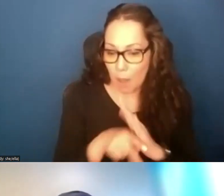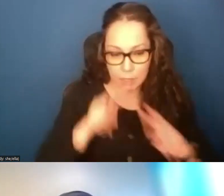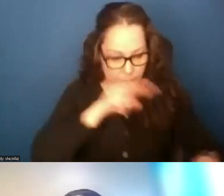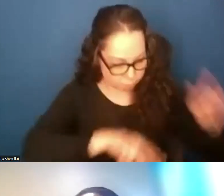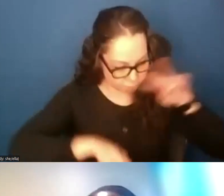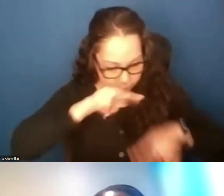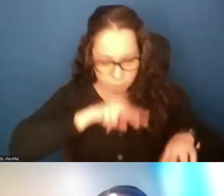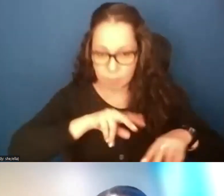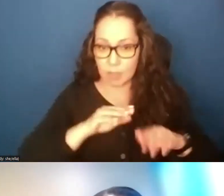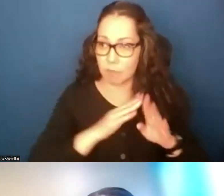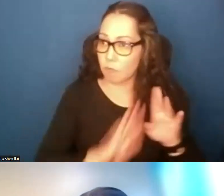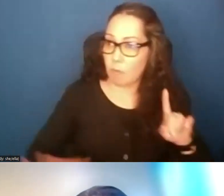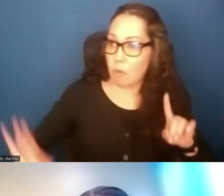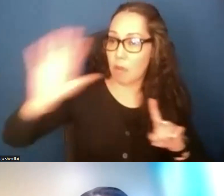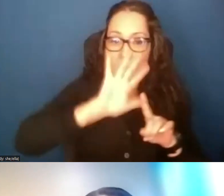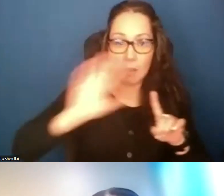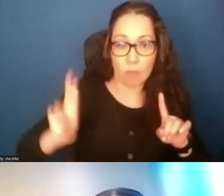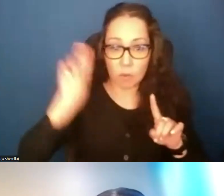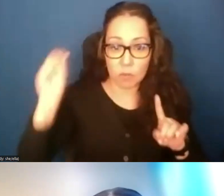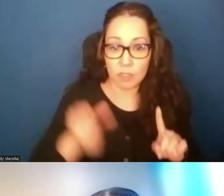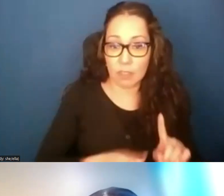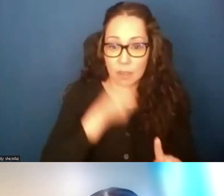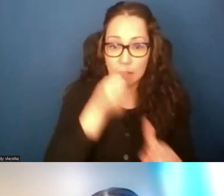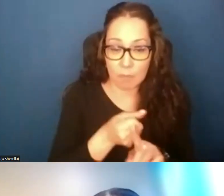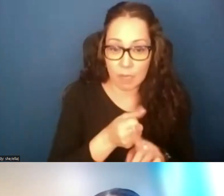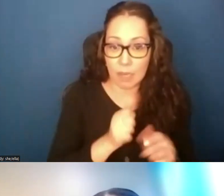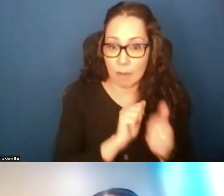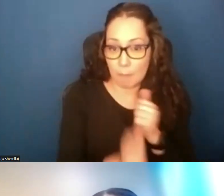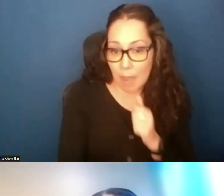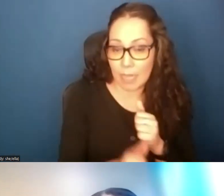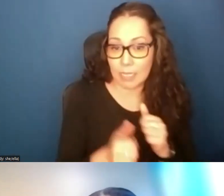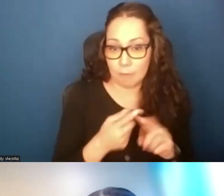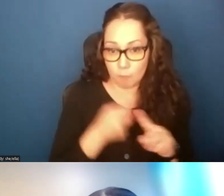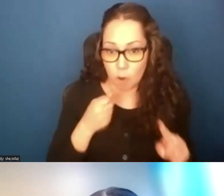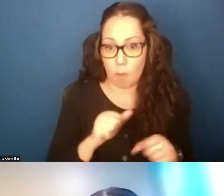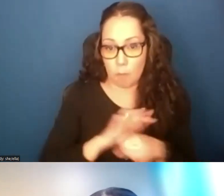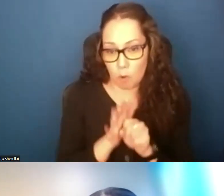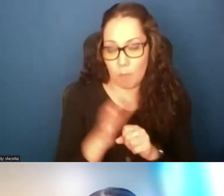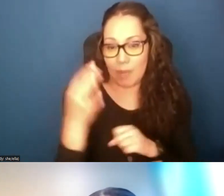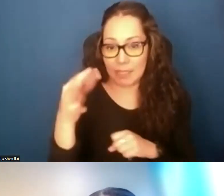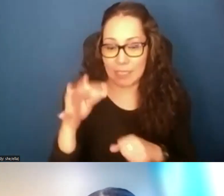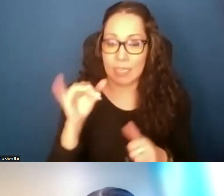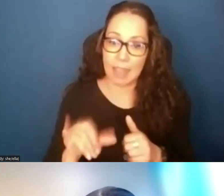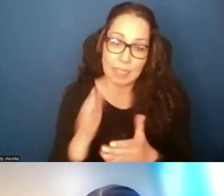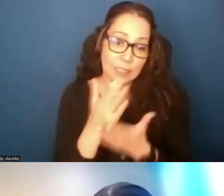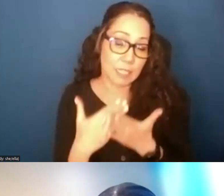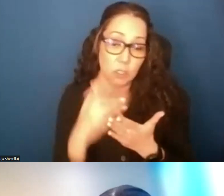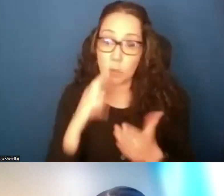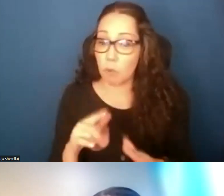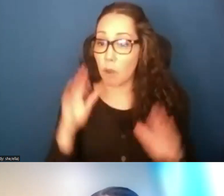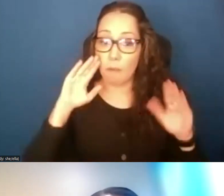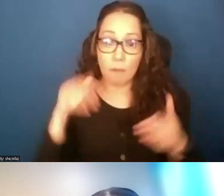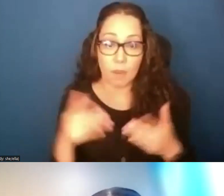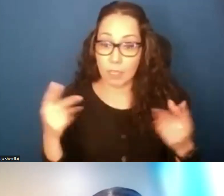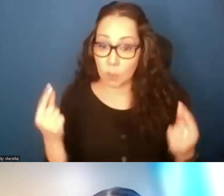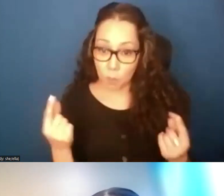across the country that have been passed in response to COVID-19. This section will focus on strategies